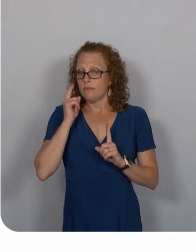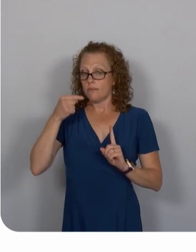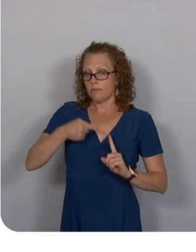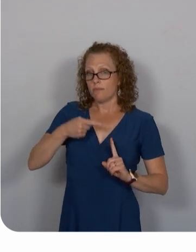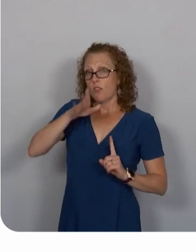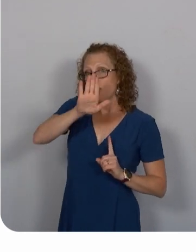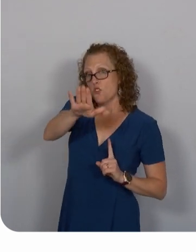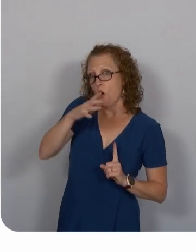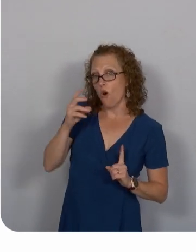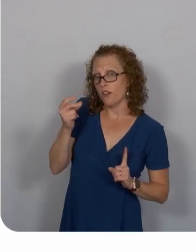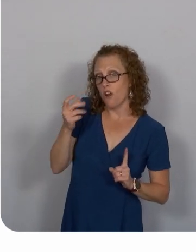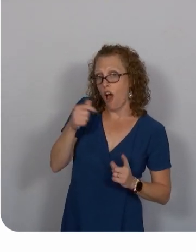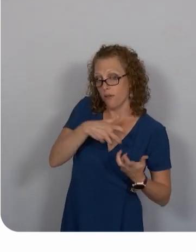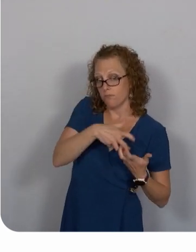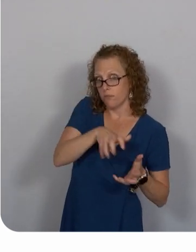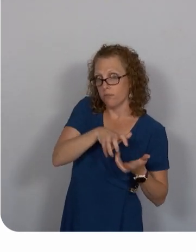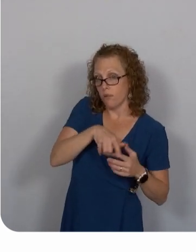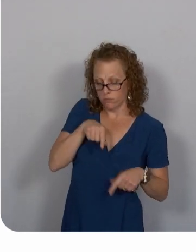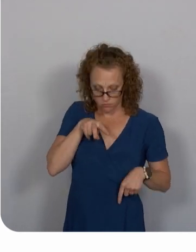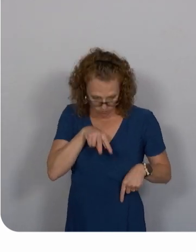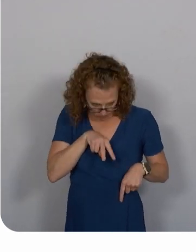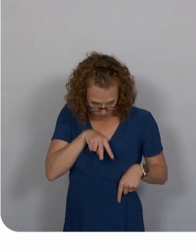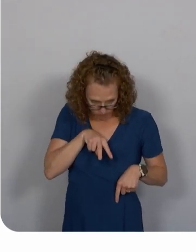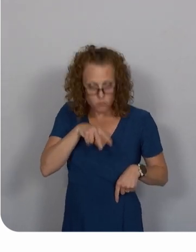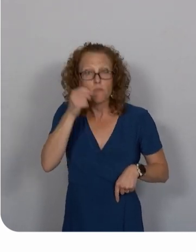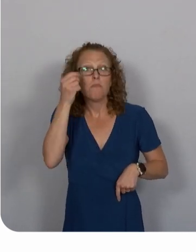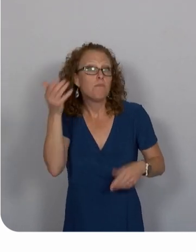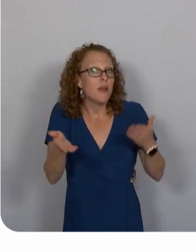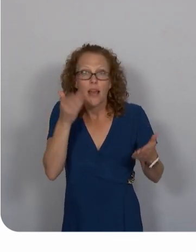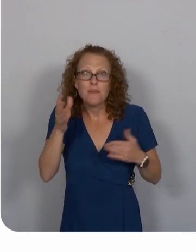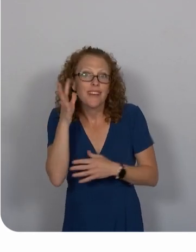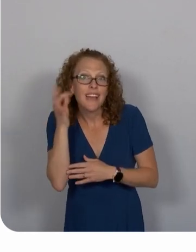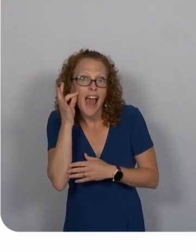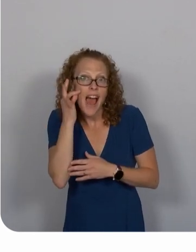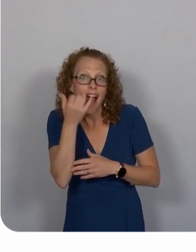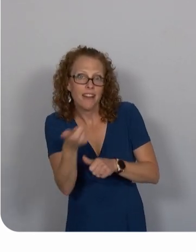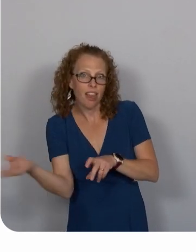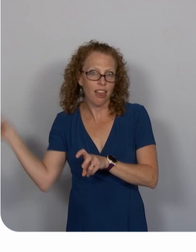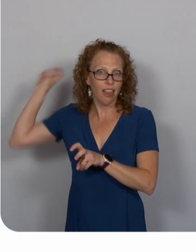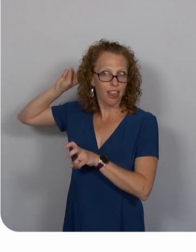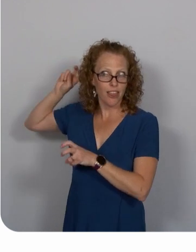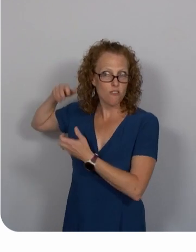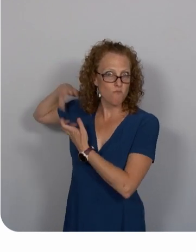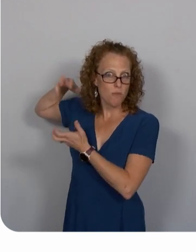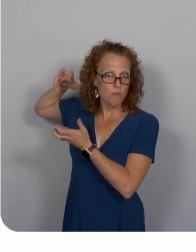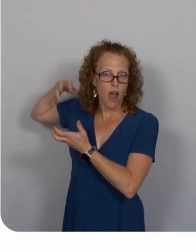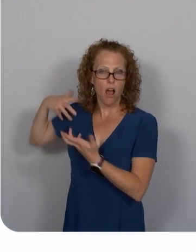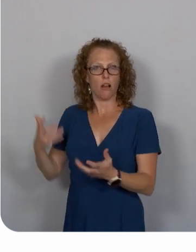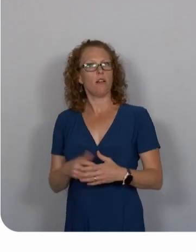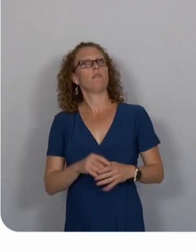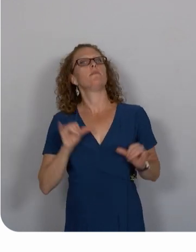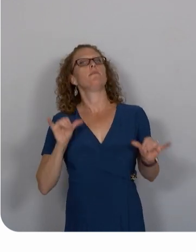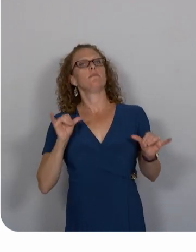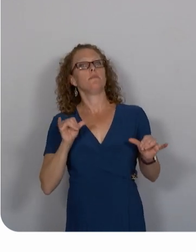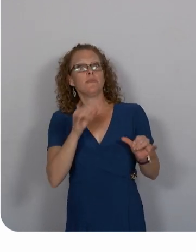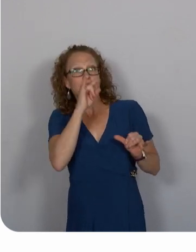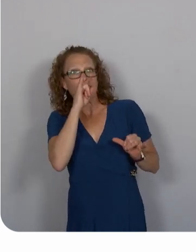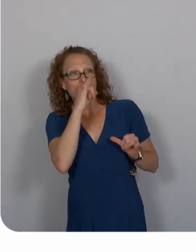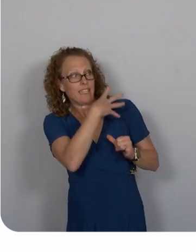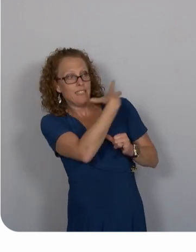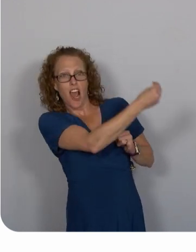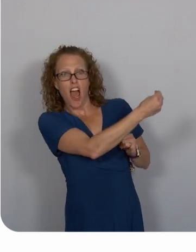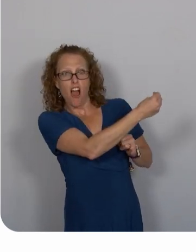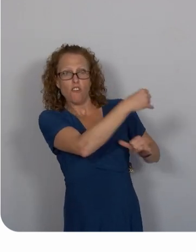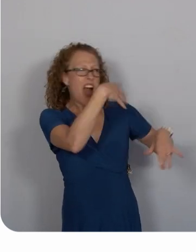your dog barking in front of you, your cats meowing behind you, your kids screaming to the left, and your partner yelling to